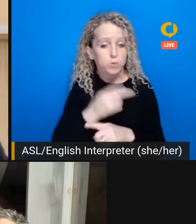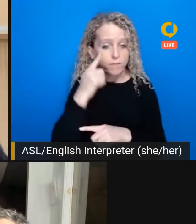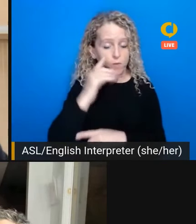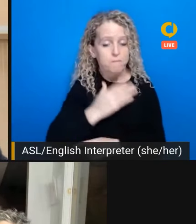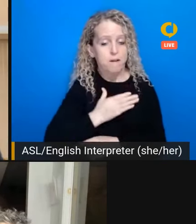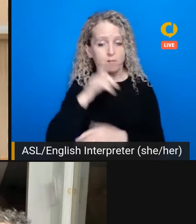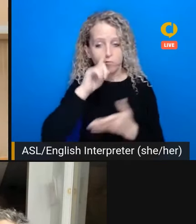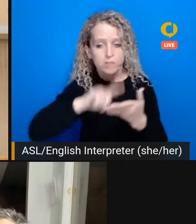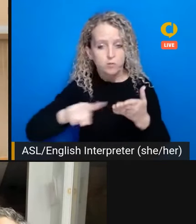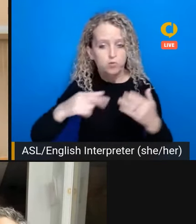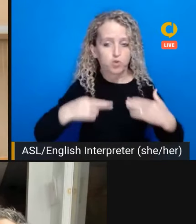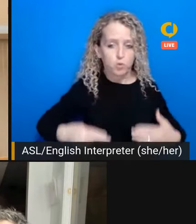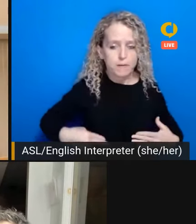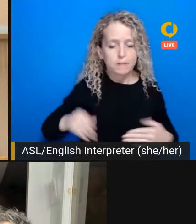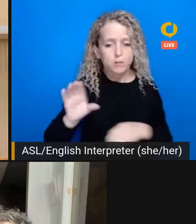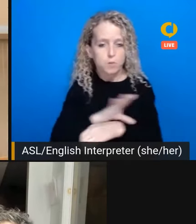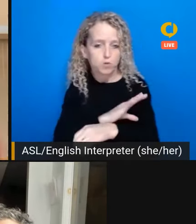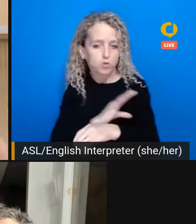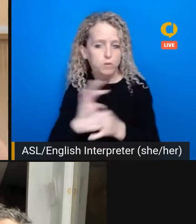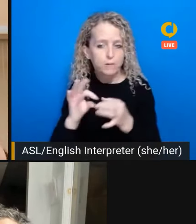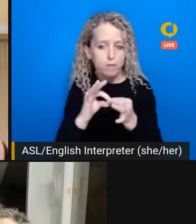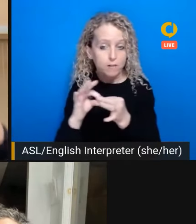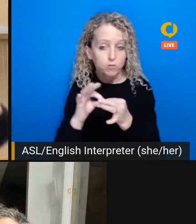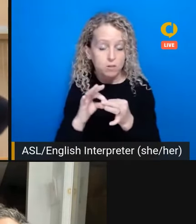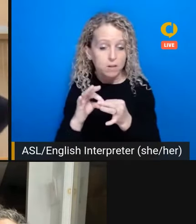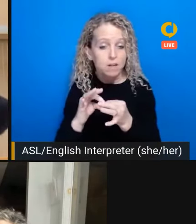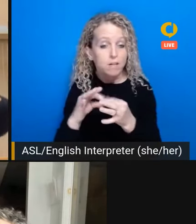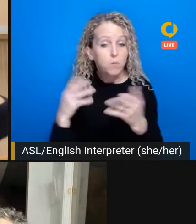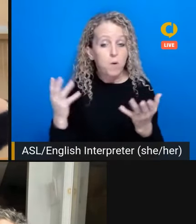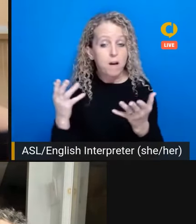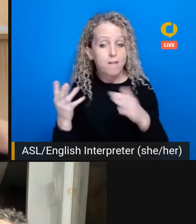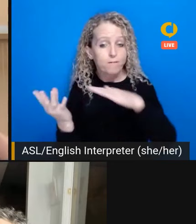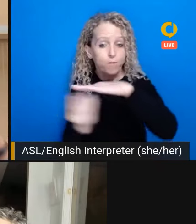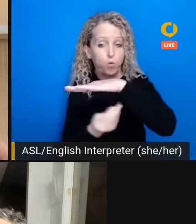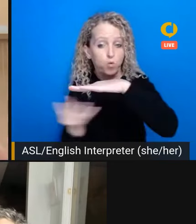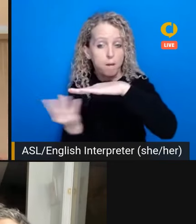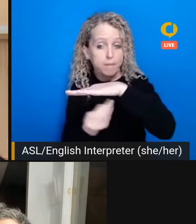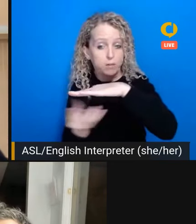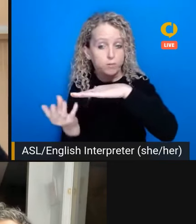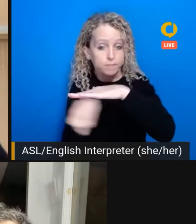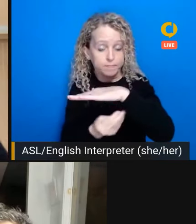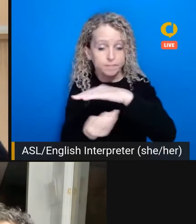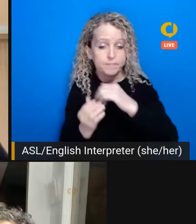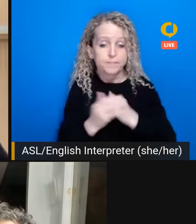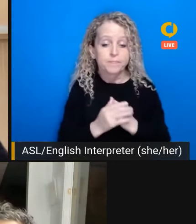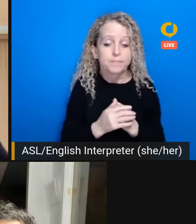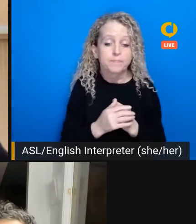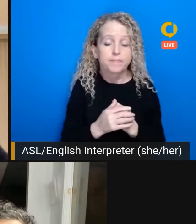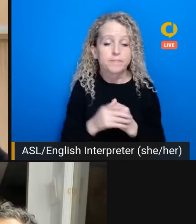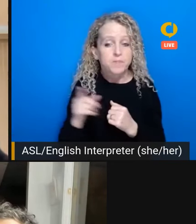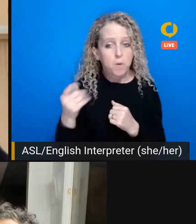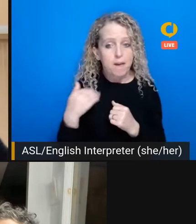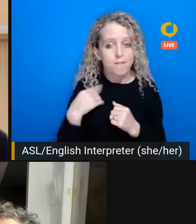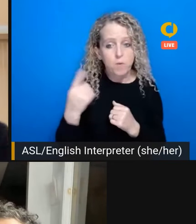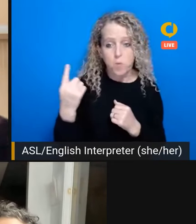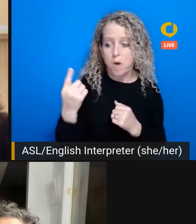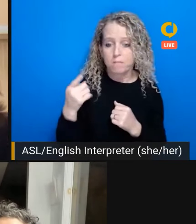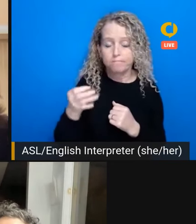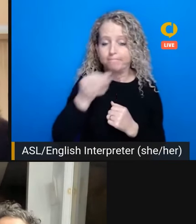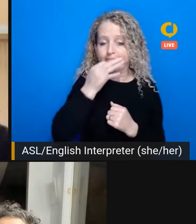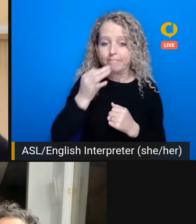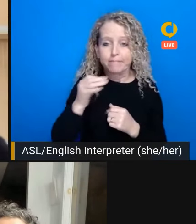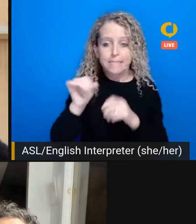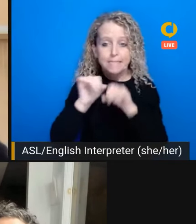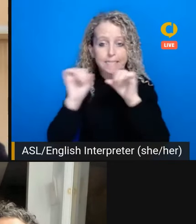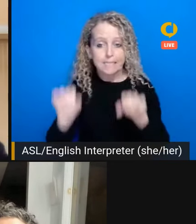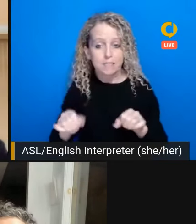of has to do with photocopiers. So Xerox created an expert system, which is essentially, imagine trying to embody